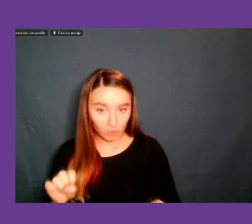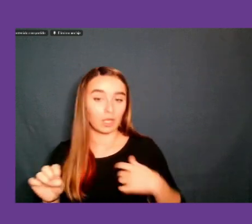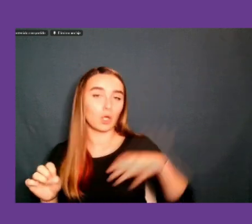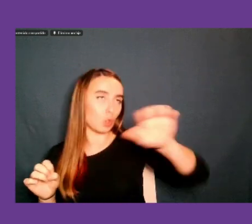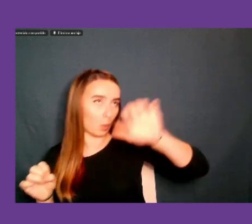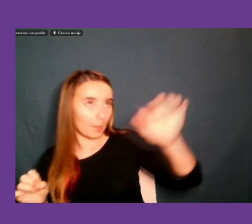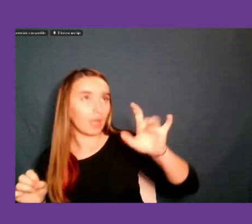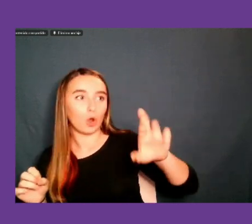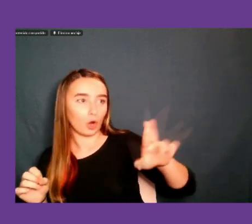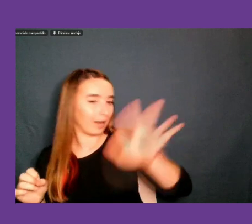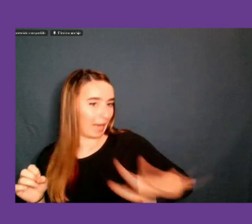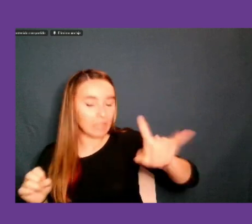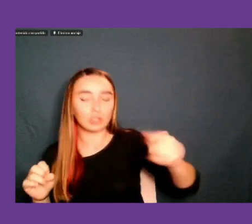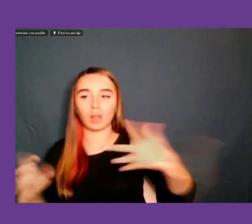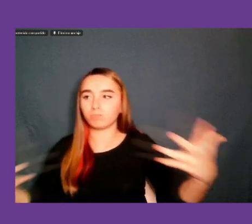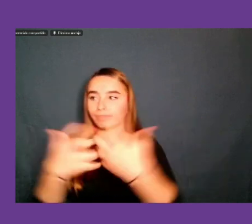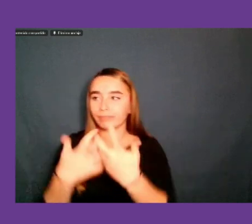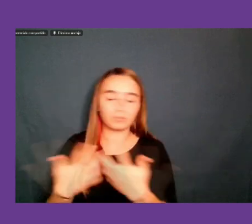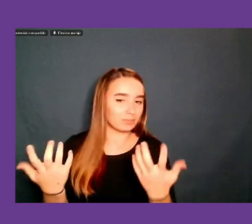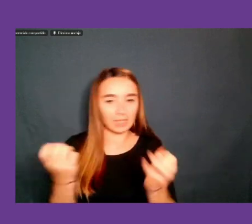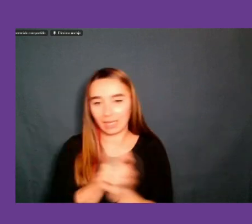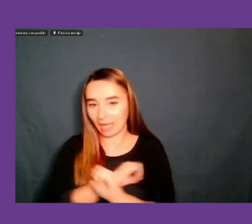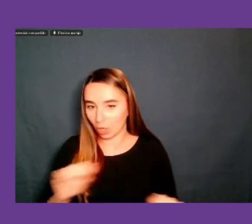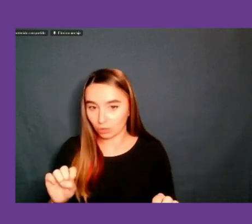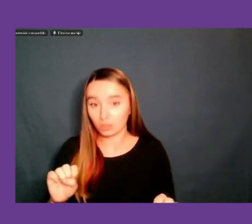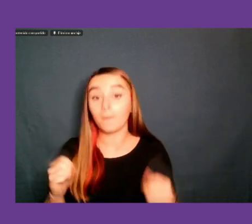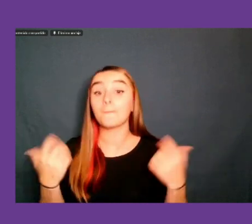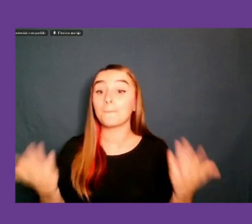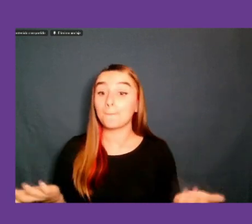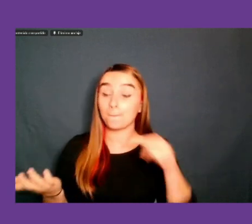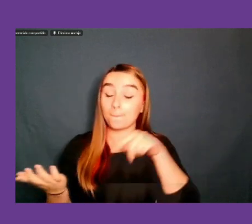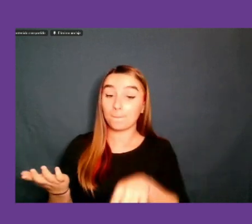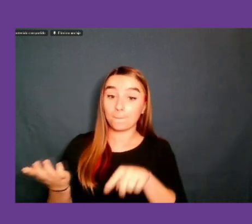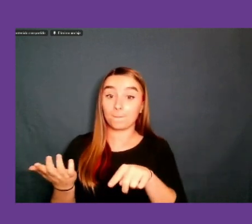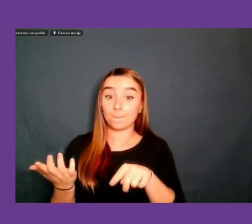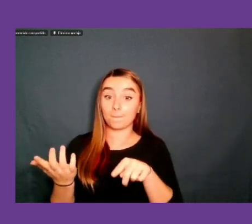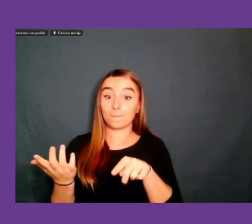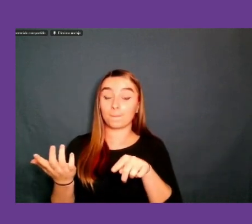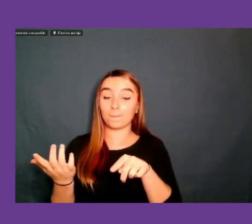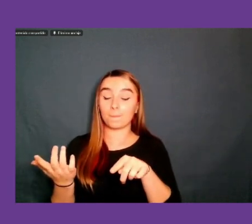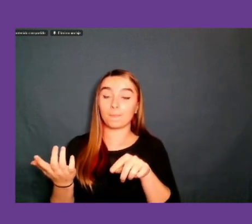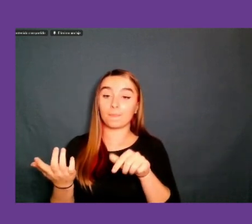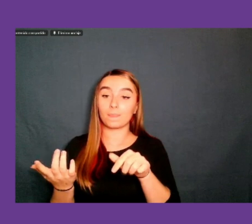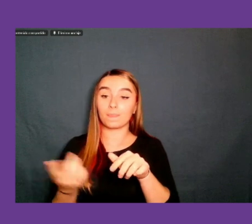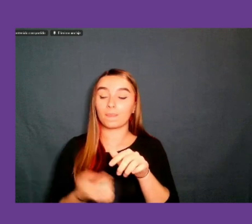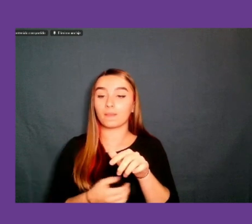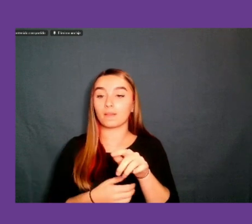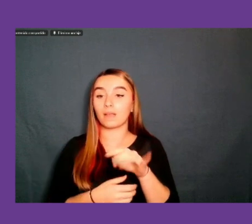regulations of the national members. And in this case, if we have any conflict, or if the member states